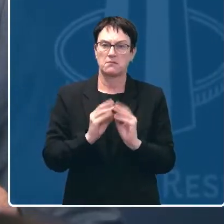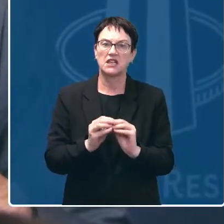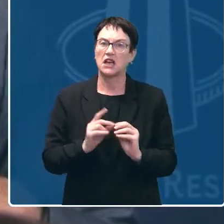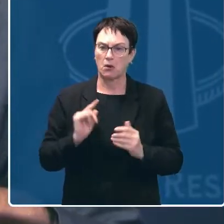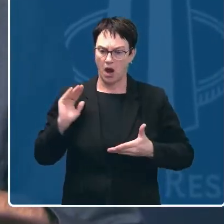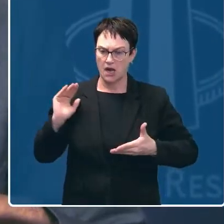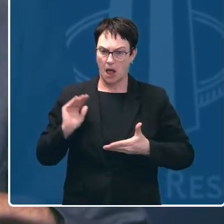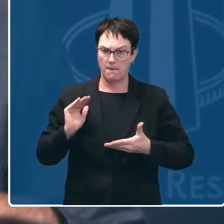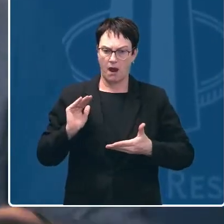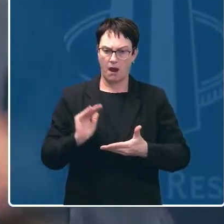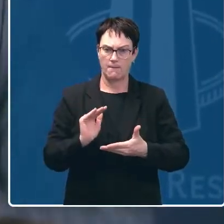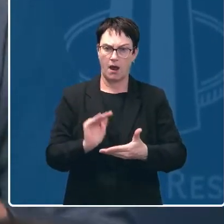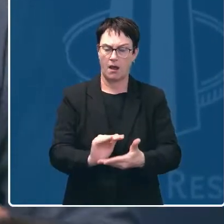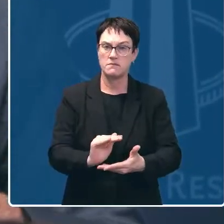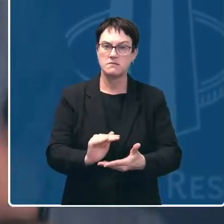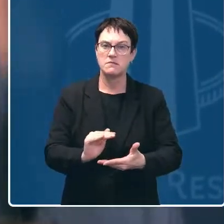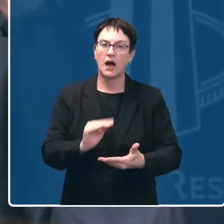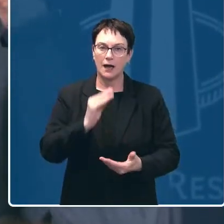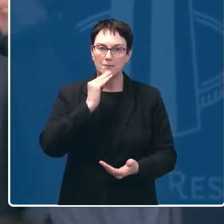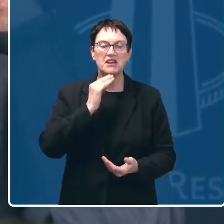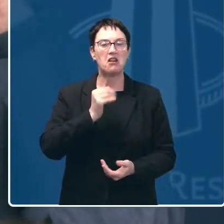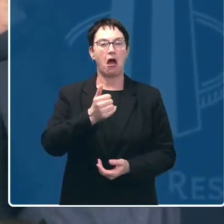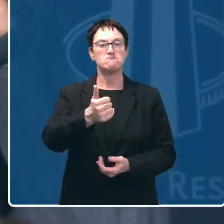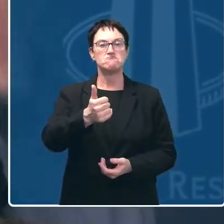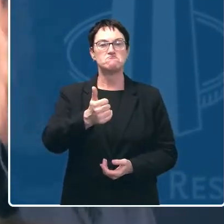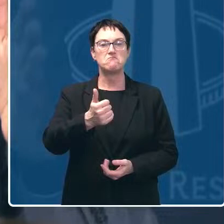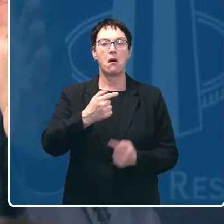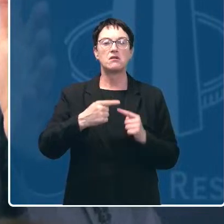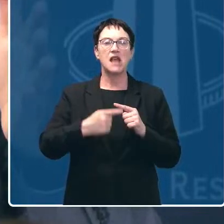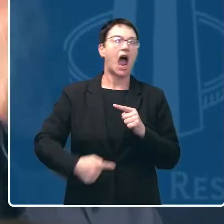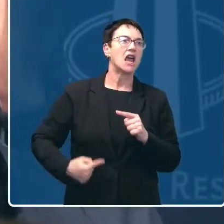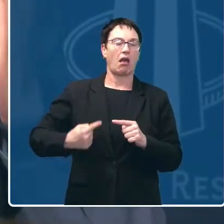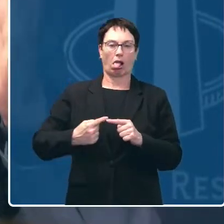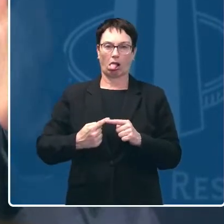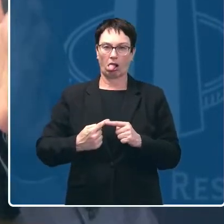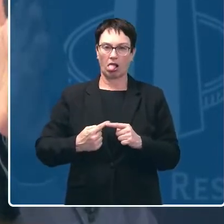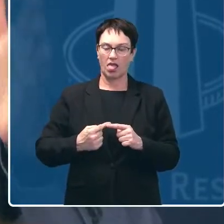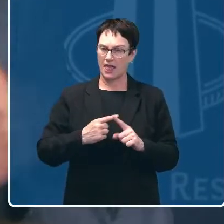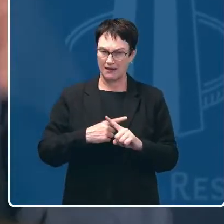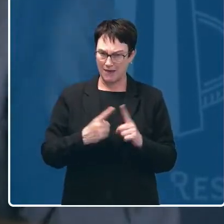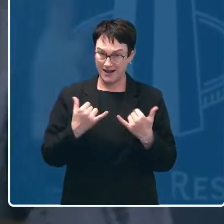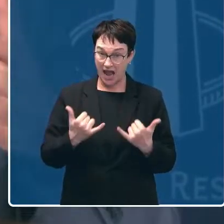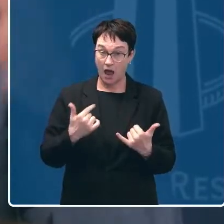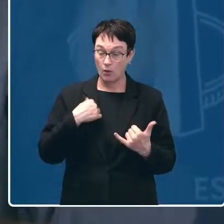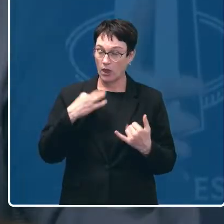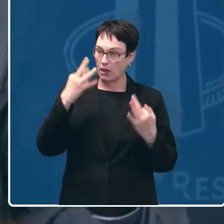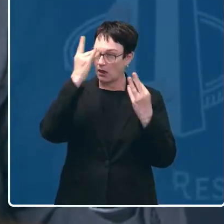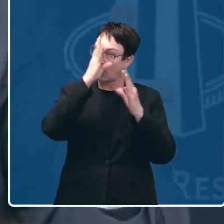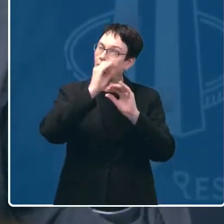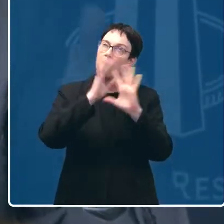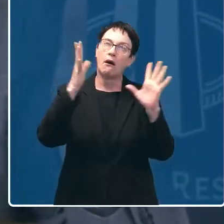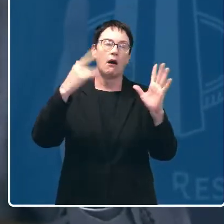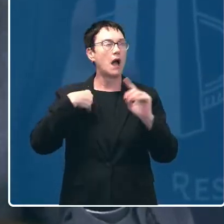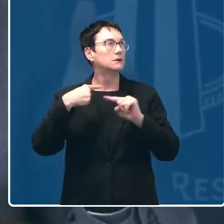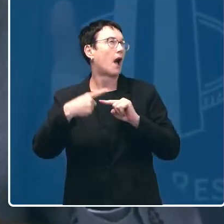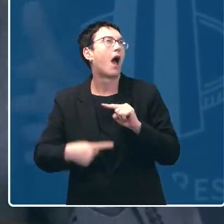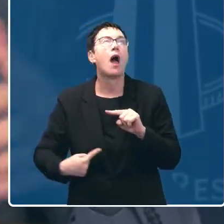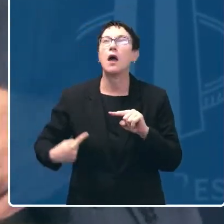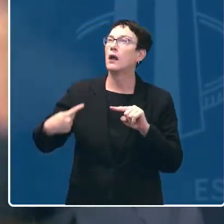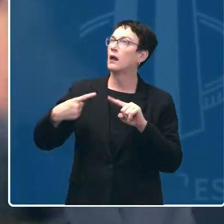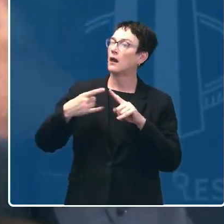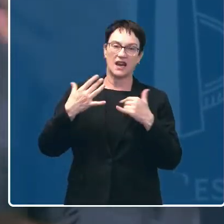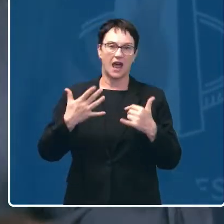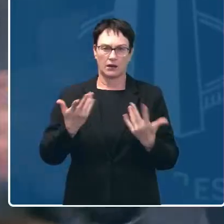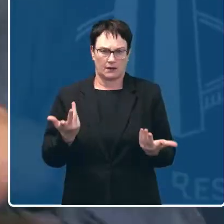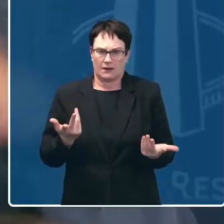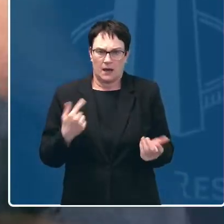have tightened, that turns out, but we don't, premeditate that we're in a cycle, partly because of the uncertainty and